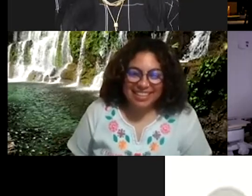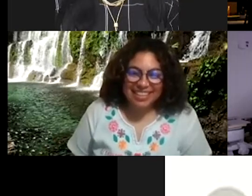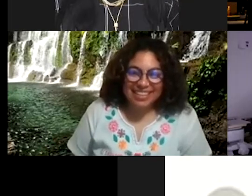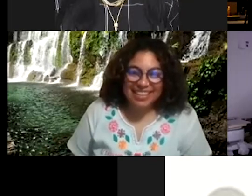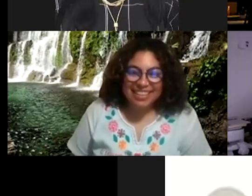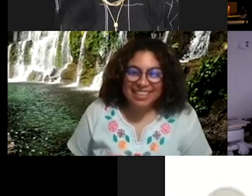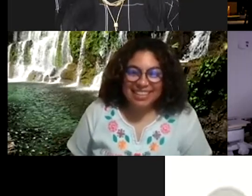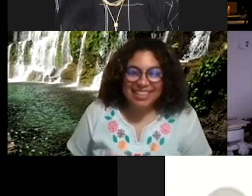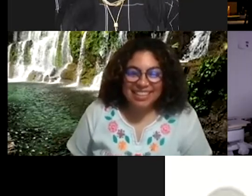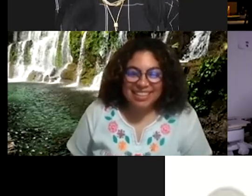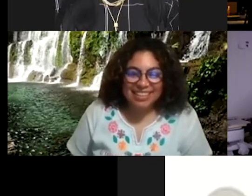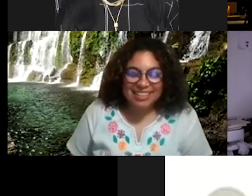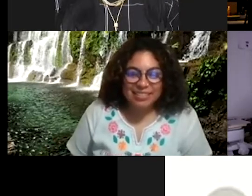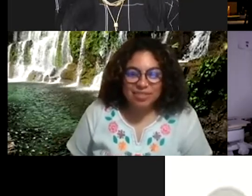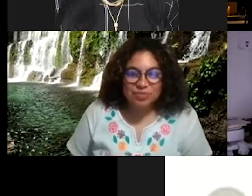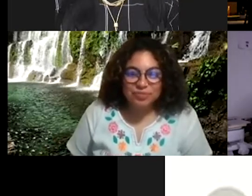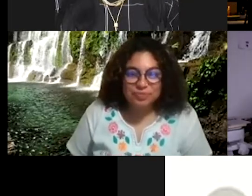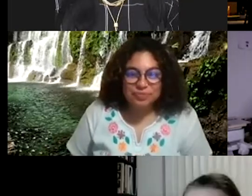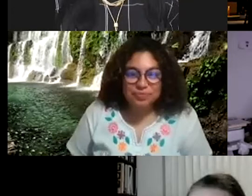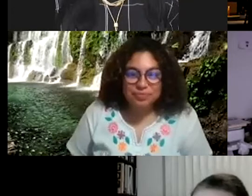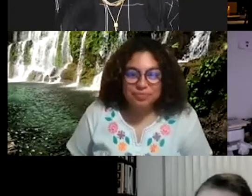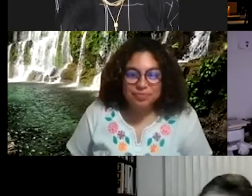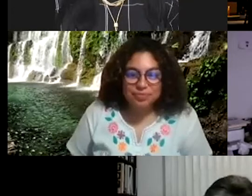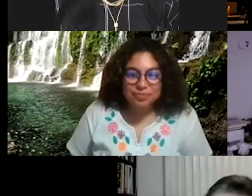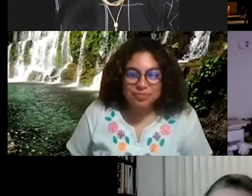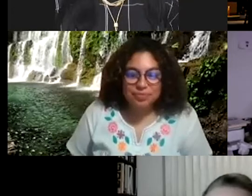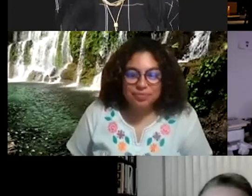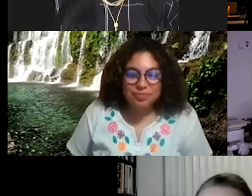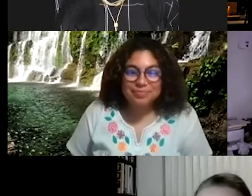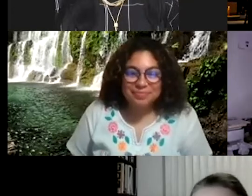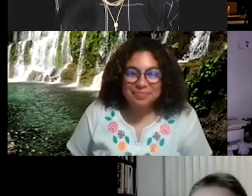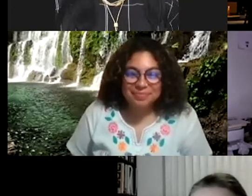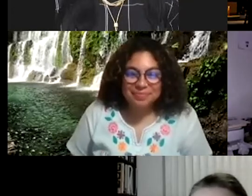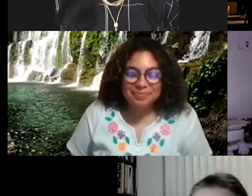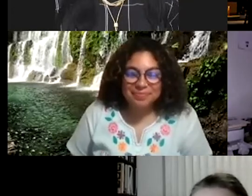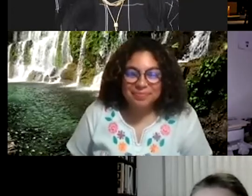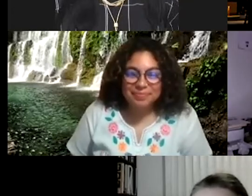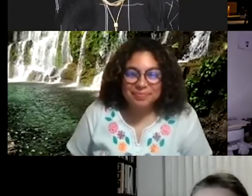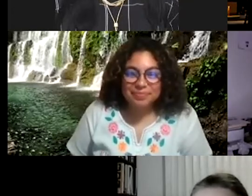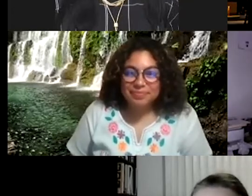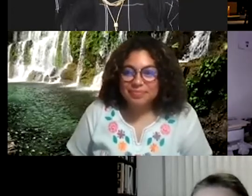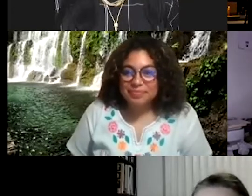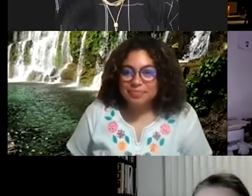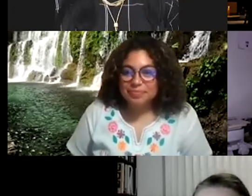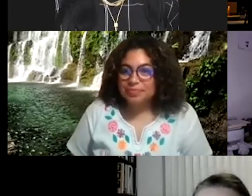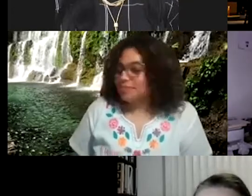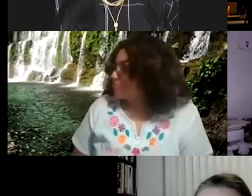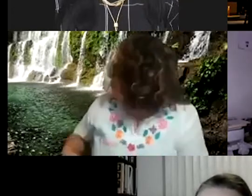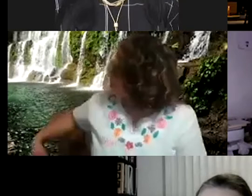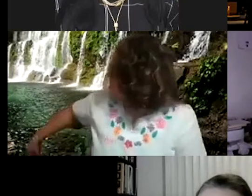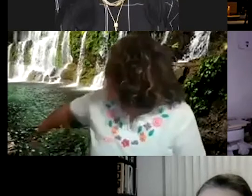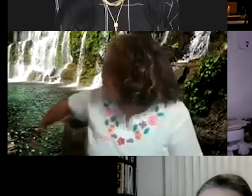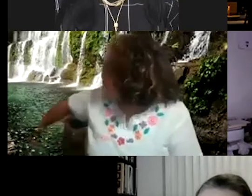So I don't know, I just went for it, and it was very scary for me, but I ended up switching my major to